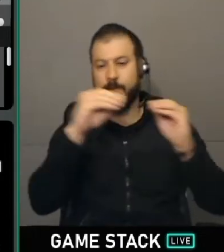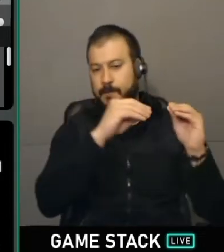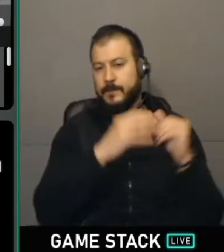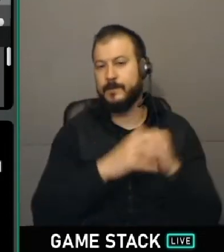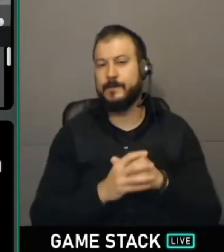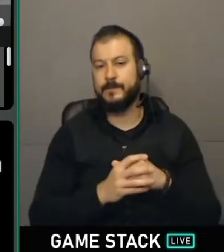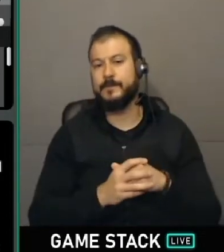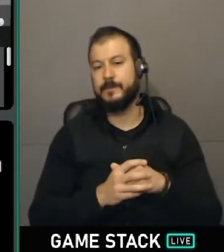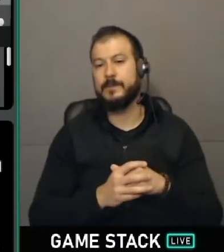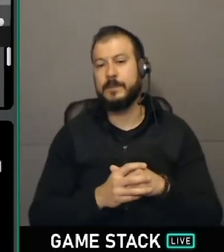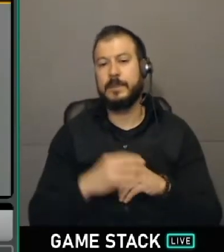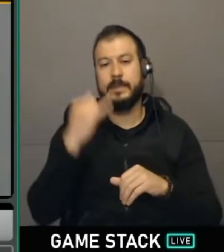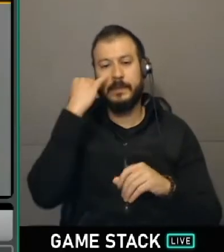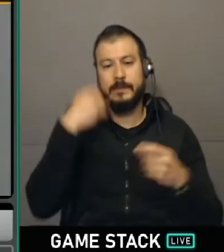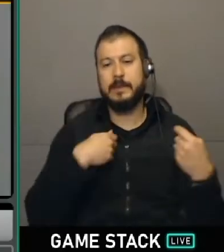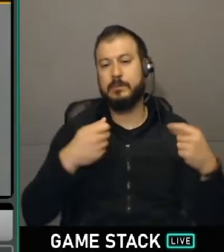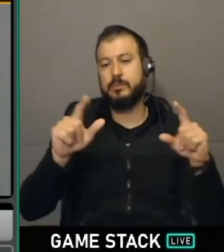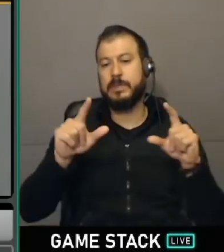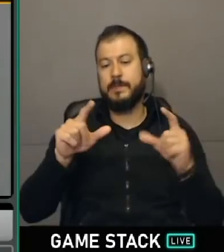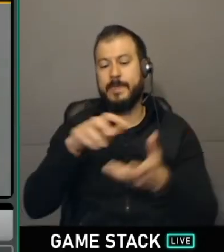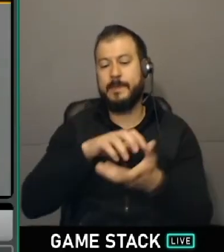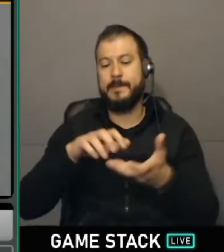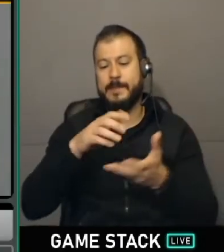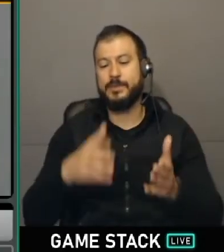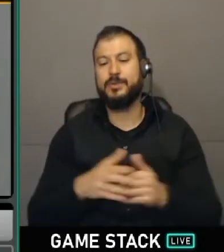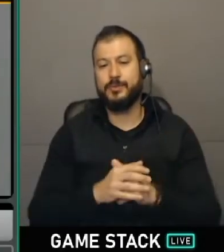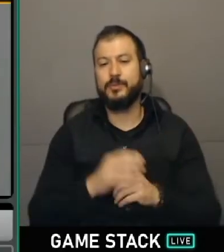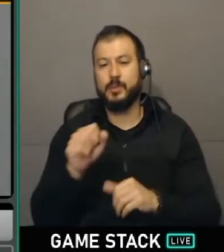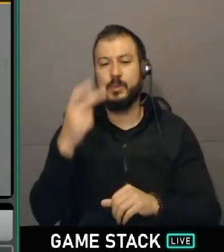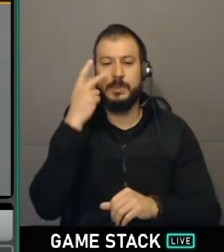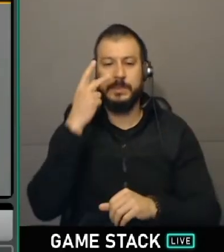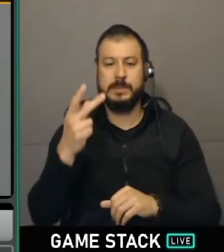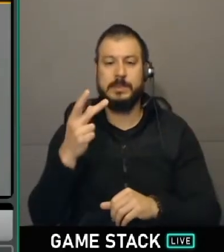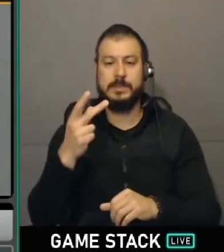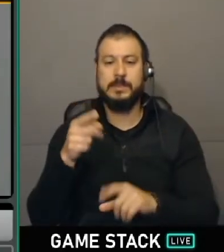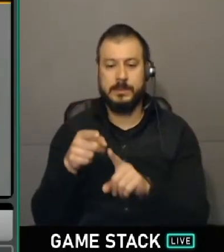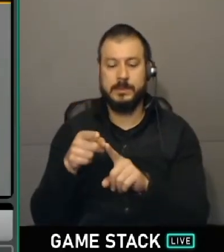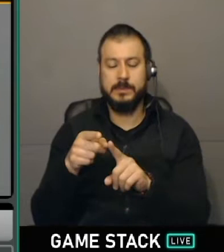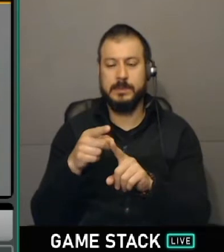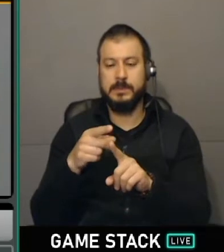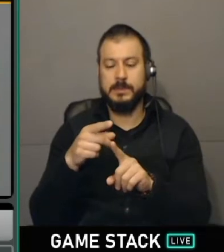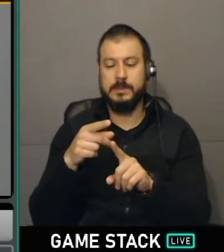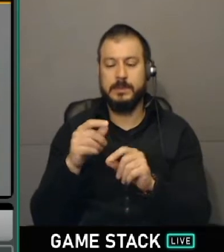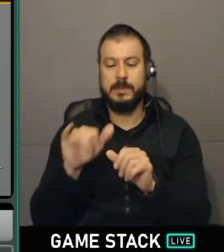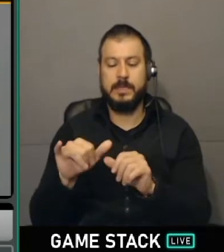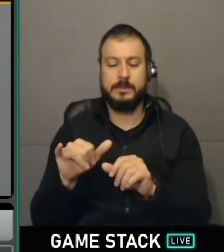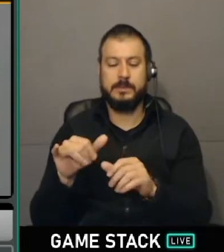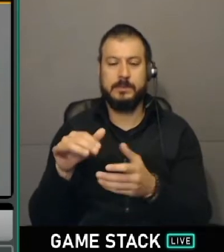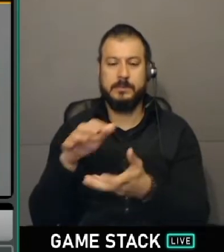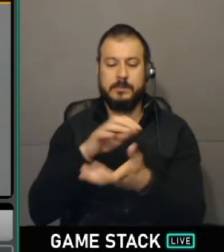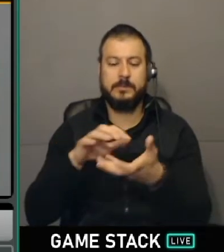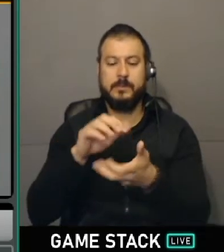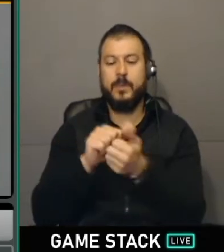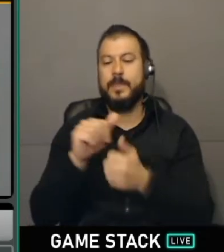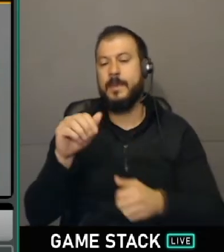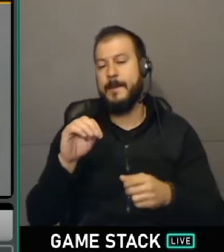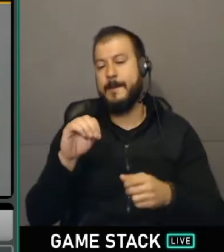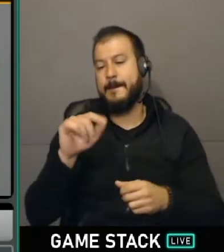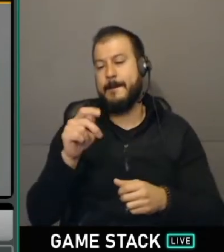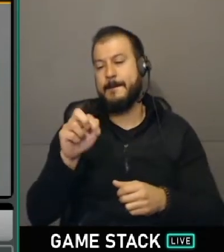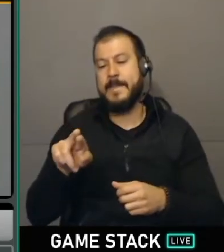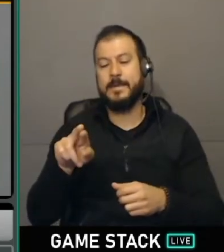And if I bring up the mixer, you can see that it's been panned into the master output